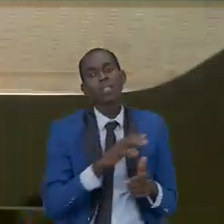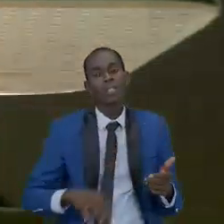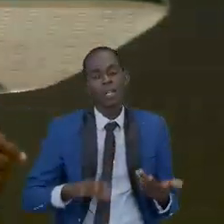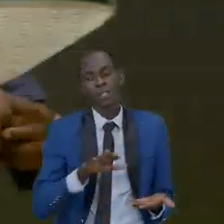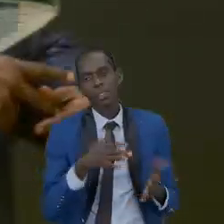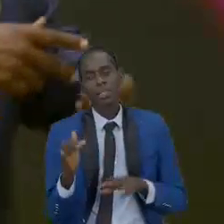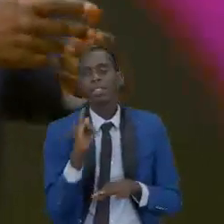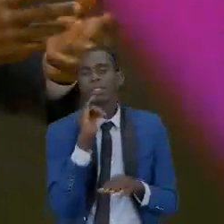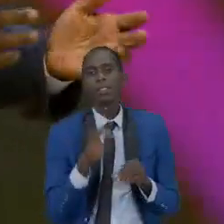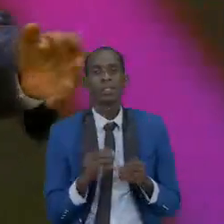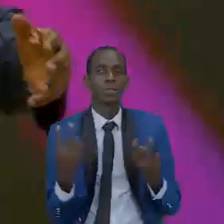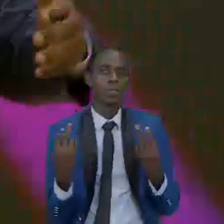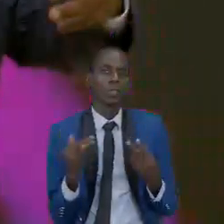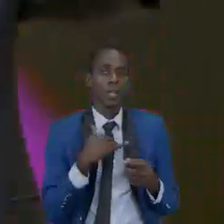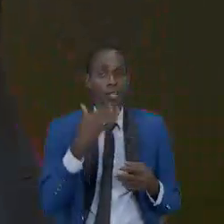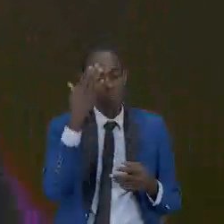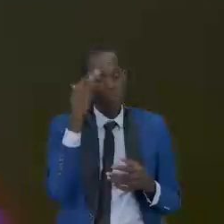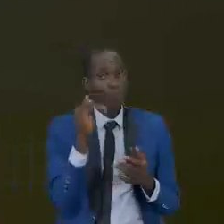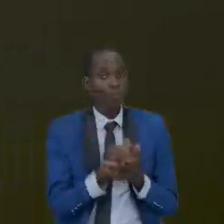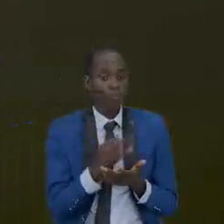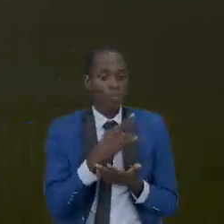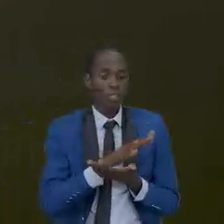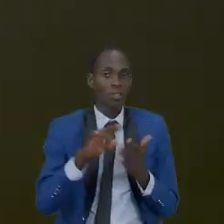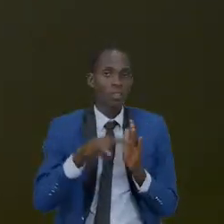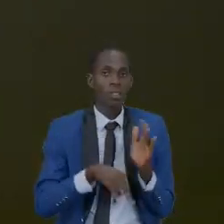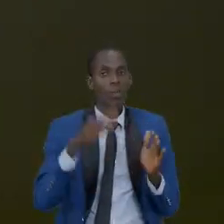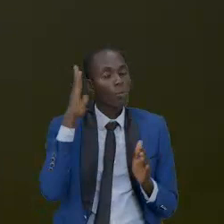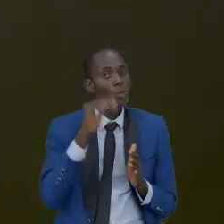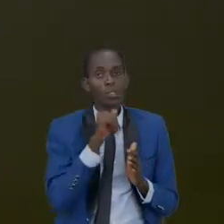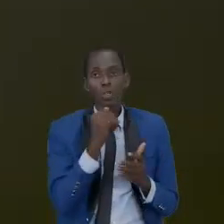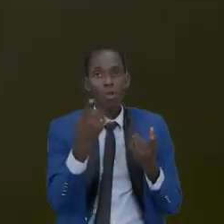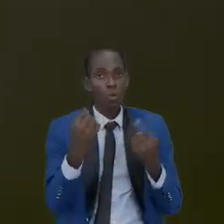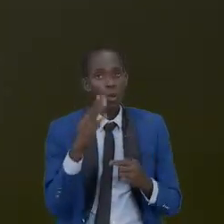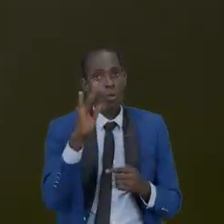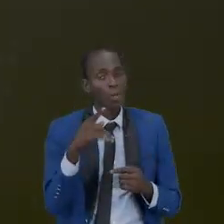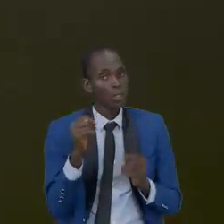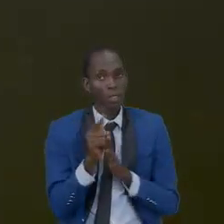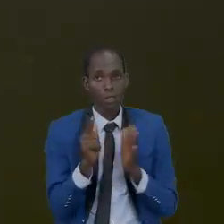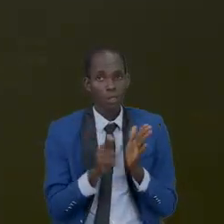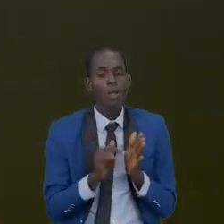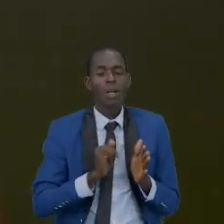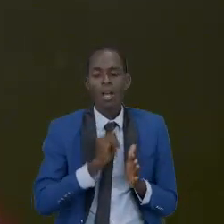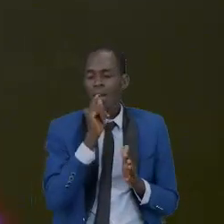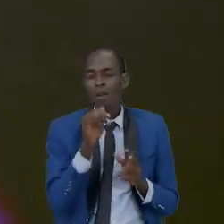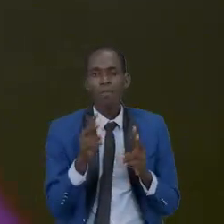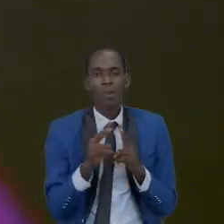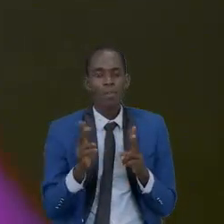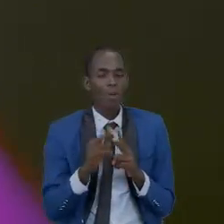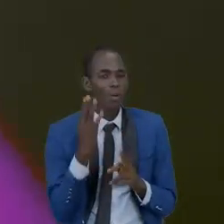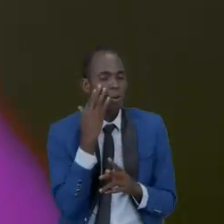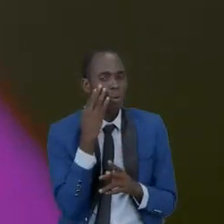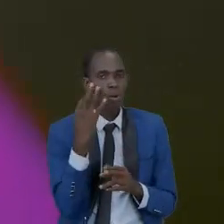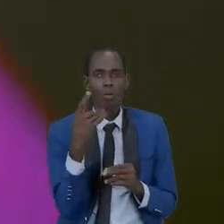I know that righteousness will not come by the law. I was very familiar with the law. I was very